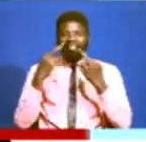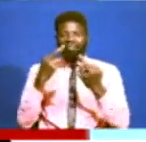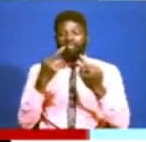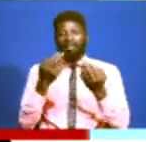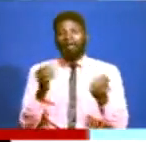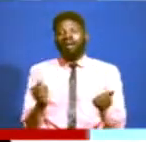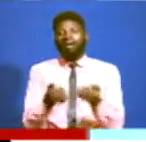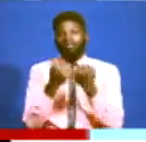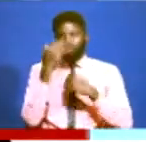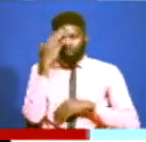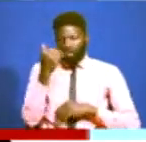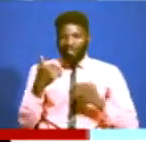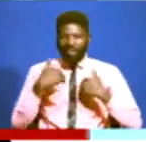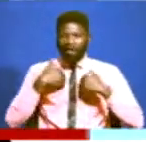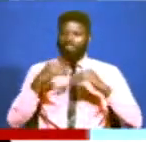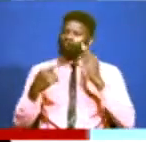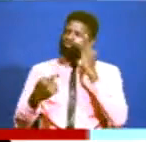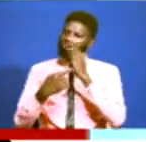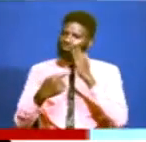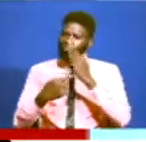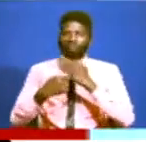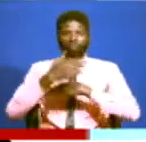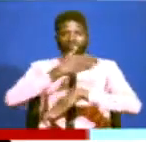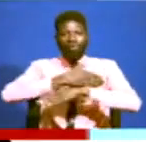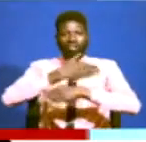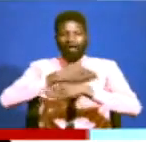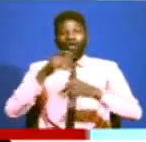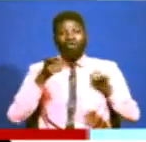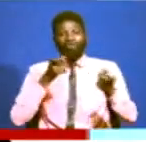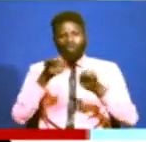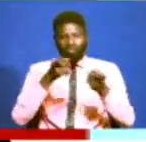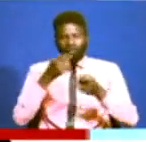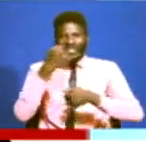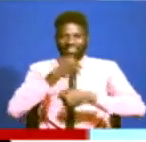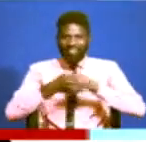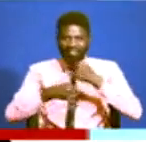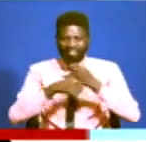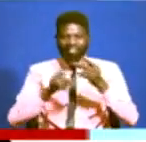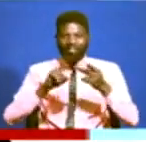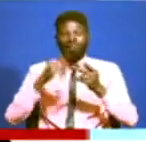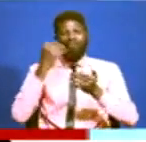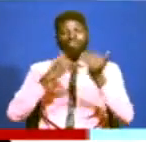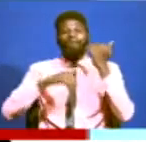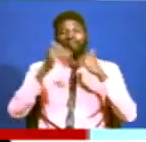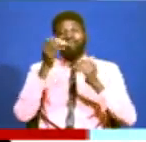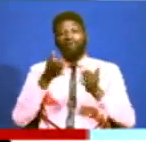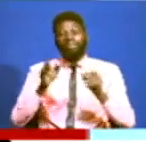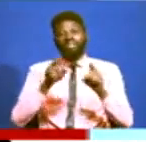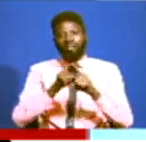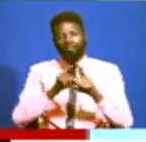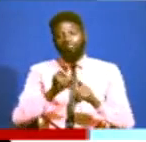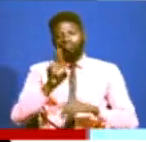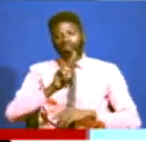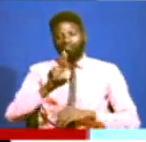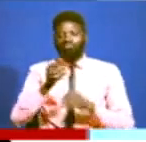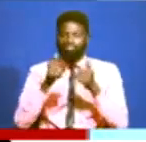world-class customs infrastructure, professionalism, and adoption of good policies. The good results can also be attributed